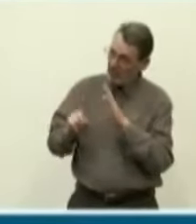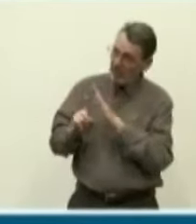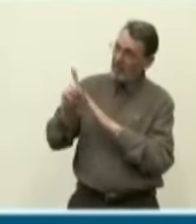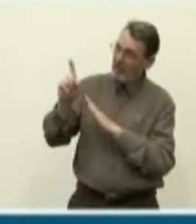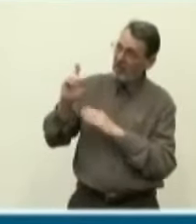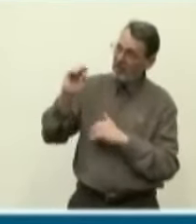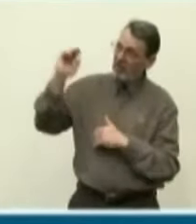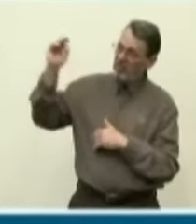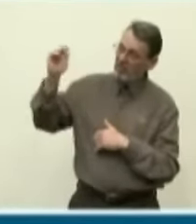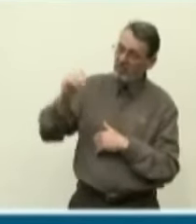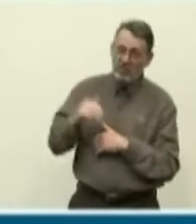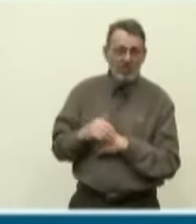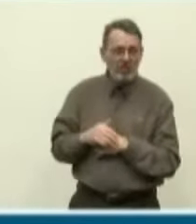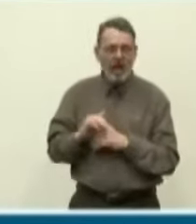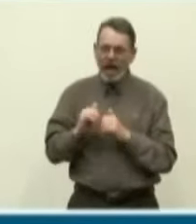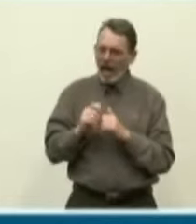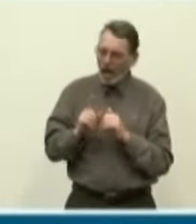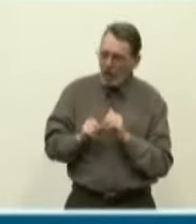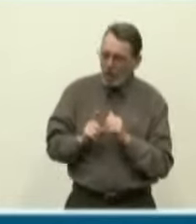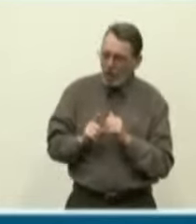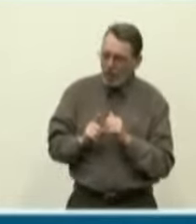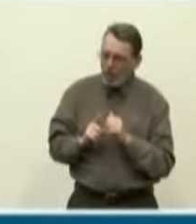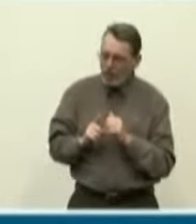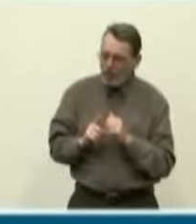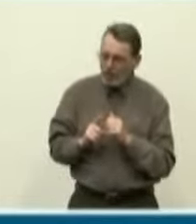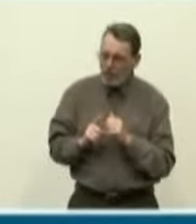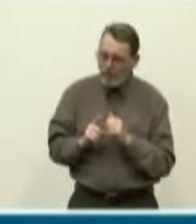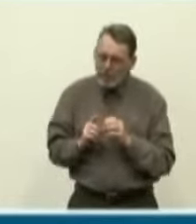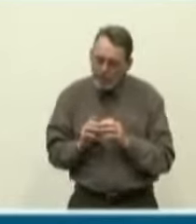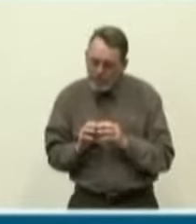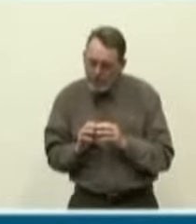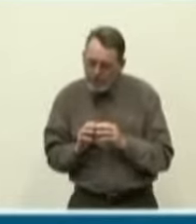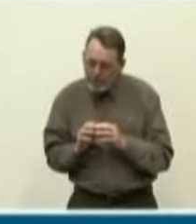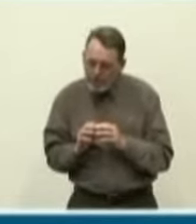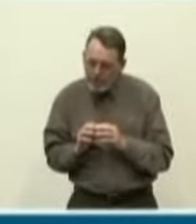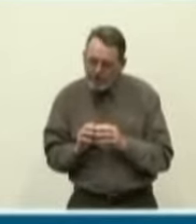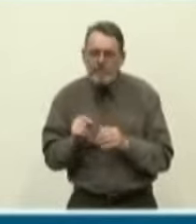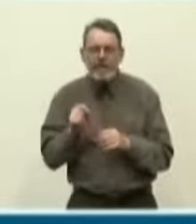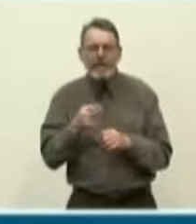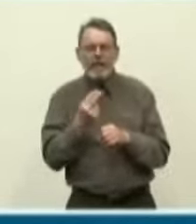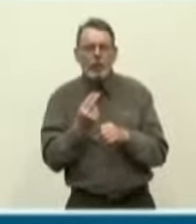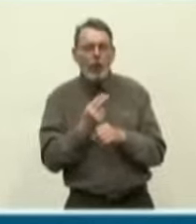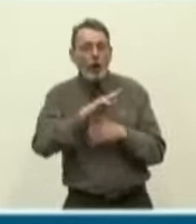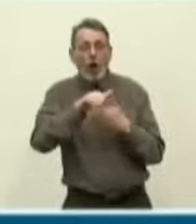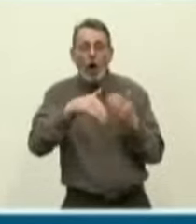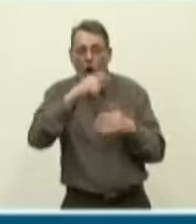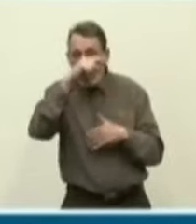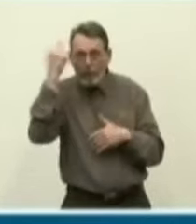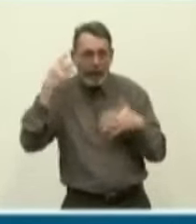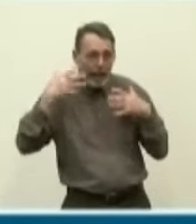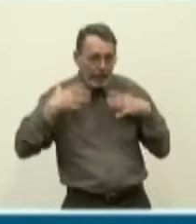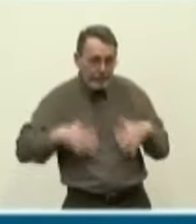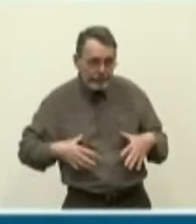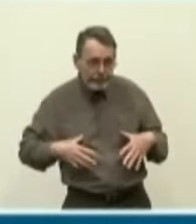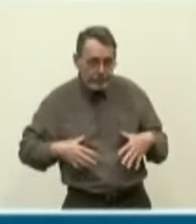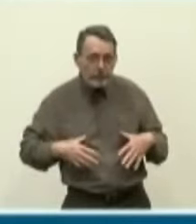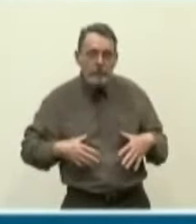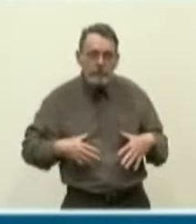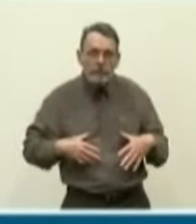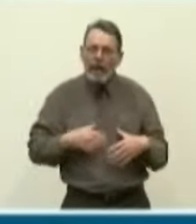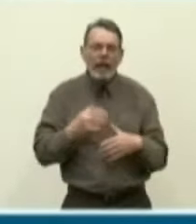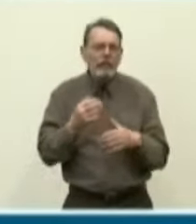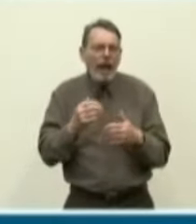tell exactly. But what color jacket was he wearing? Not short. He was wearing all black. All black. Okay. What did they use to break